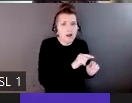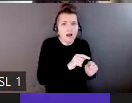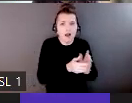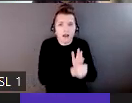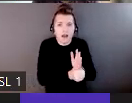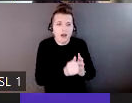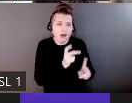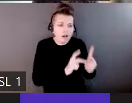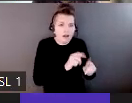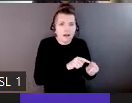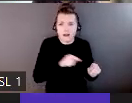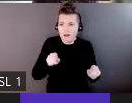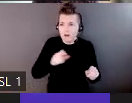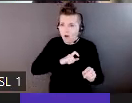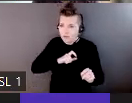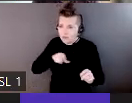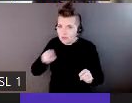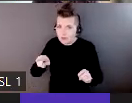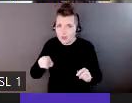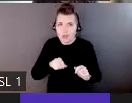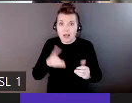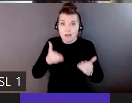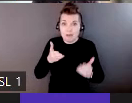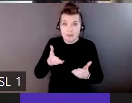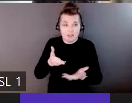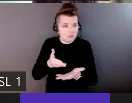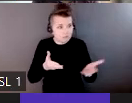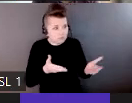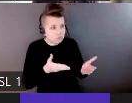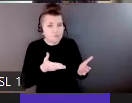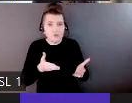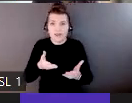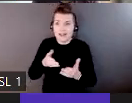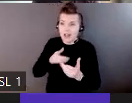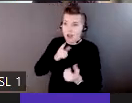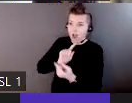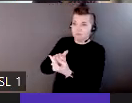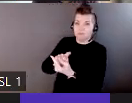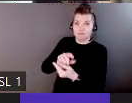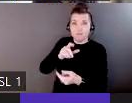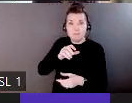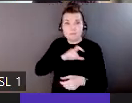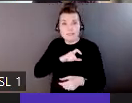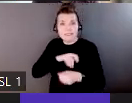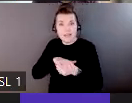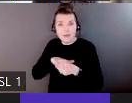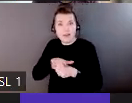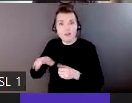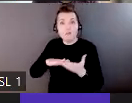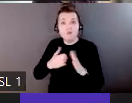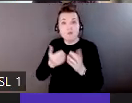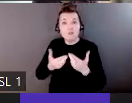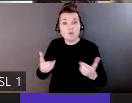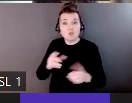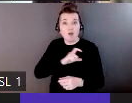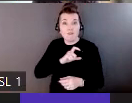front door is to a police station is talking to the community resource officer that's out doing a prevention. I know budgets